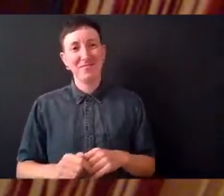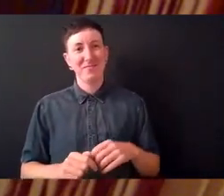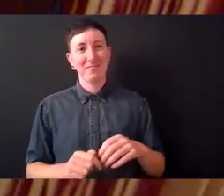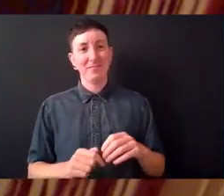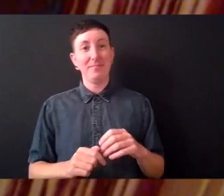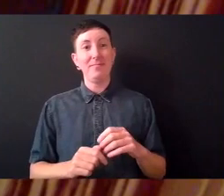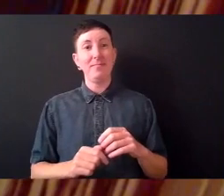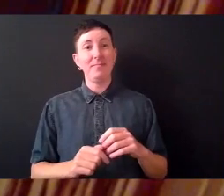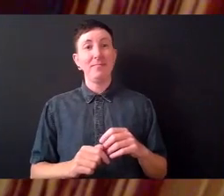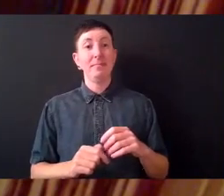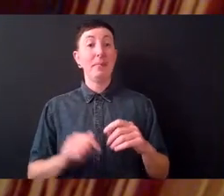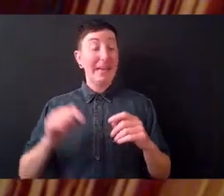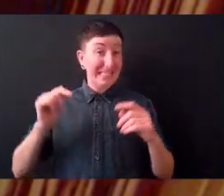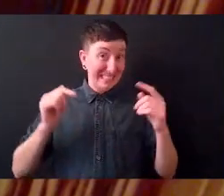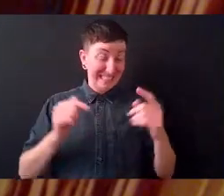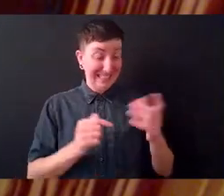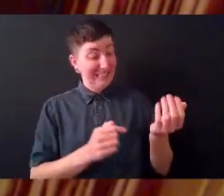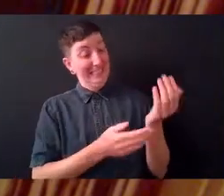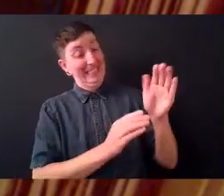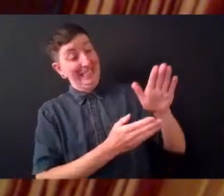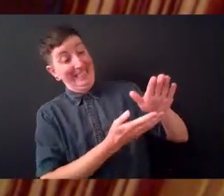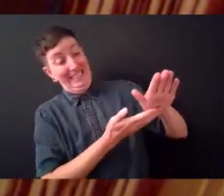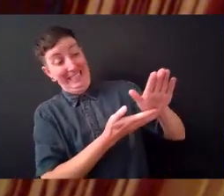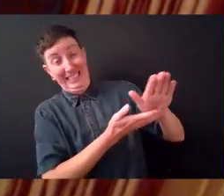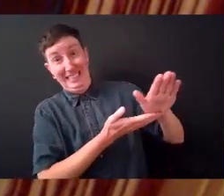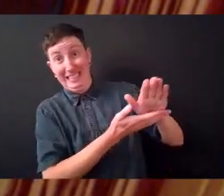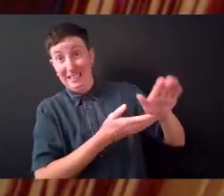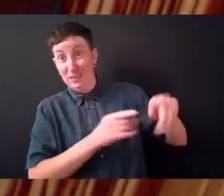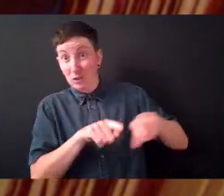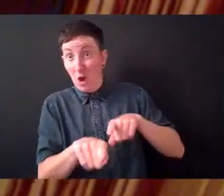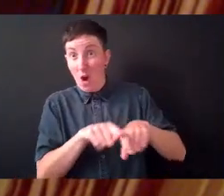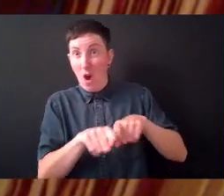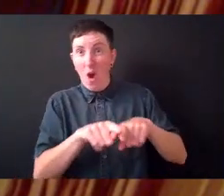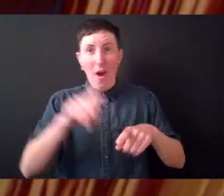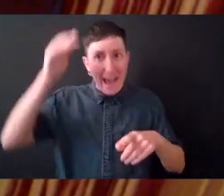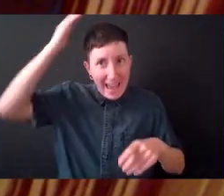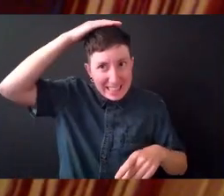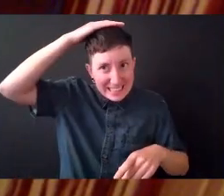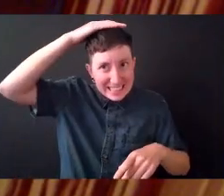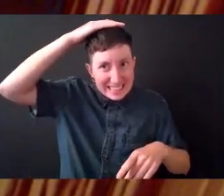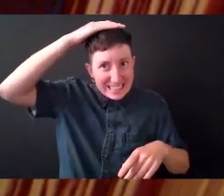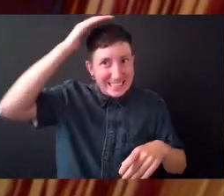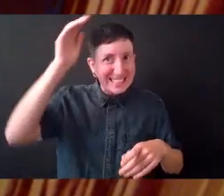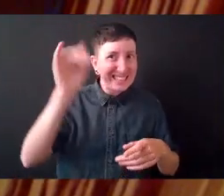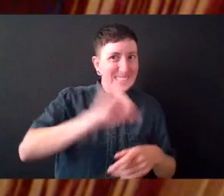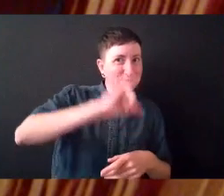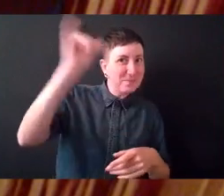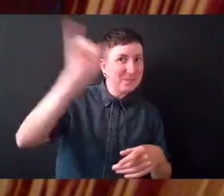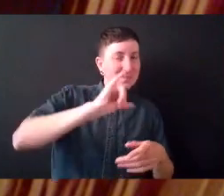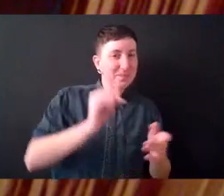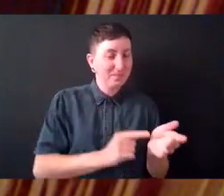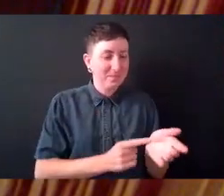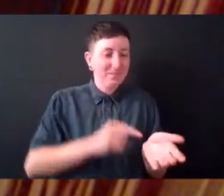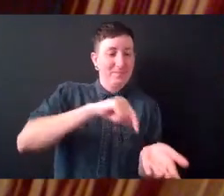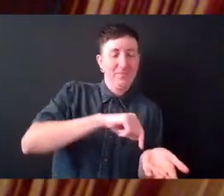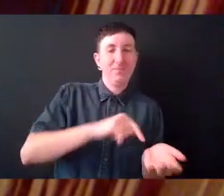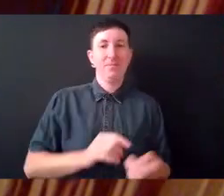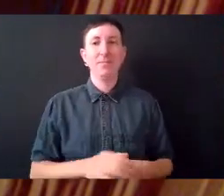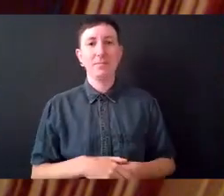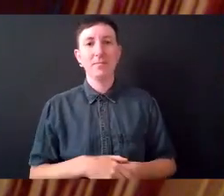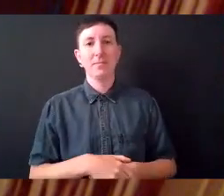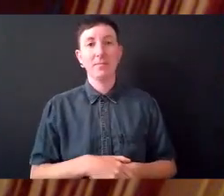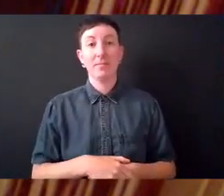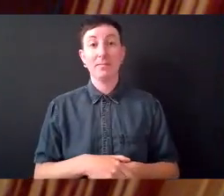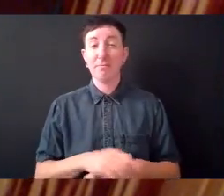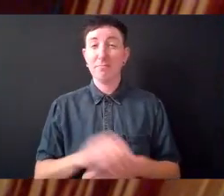head. So I'm going to pop down a little bit more of that hot glue. Remember that if you're using hot glue, you should have some supervision